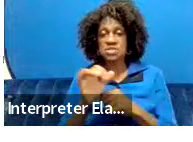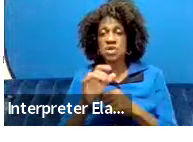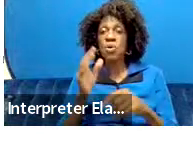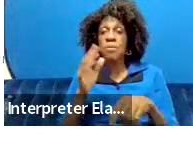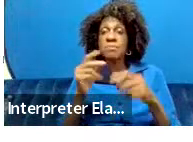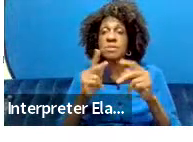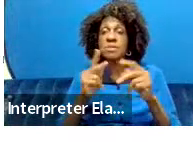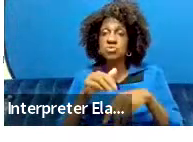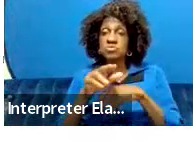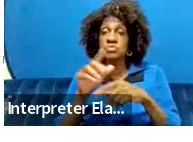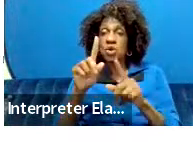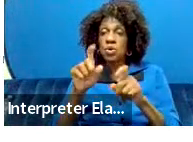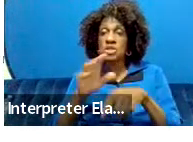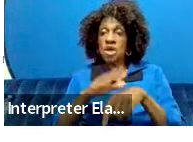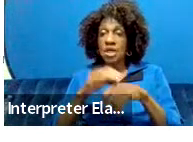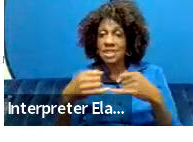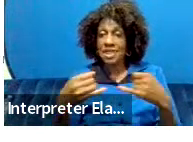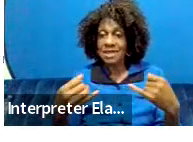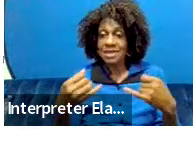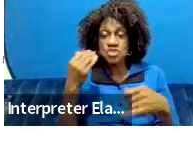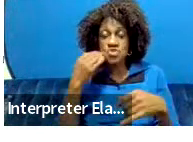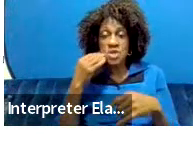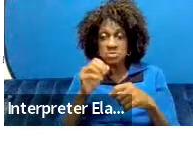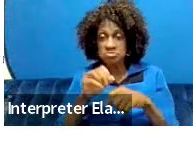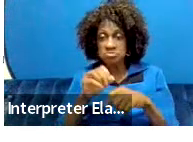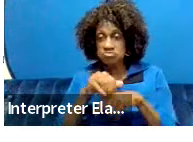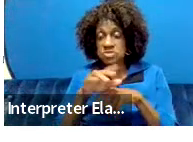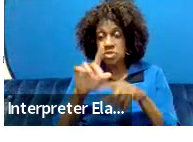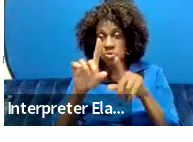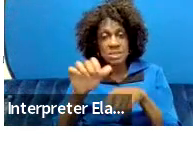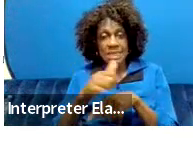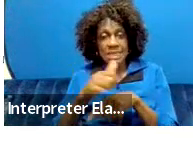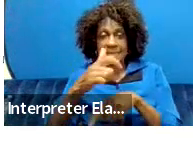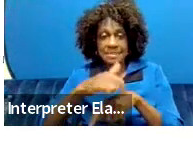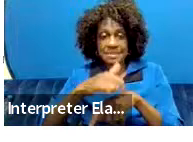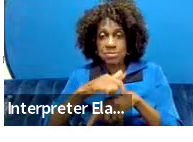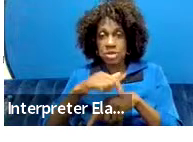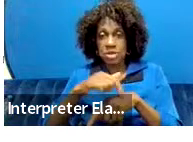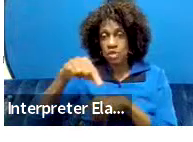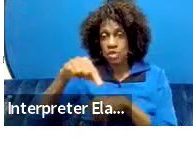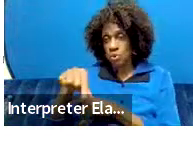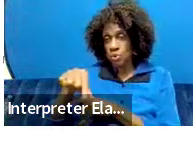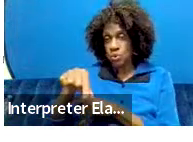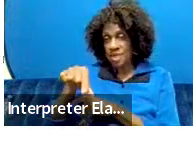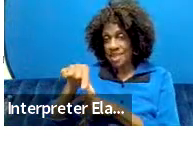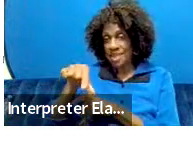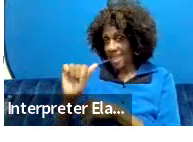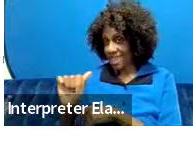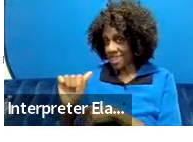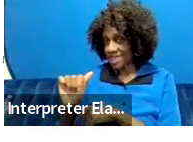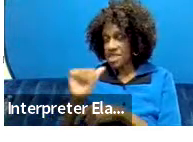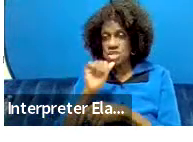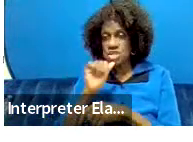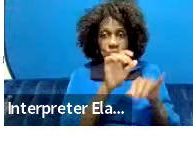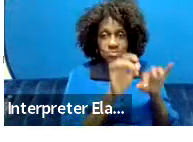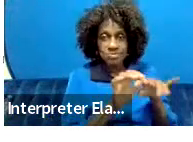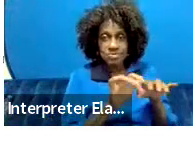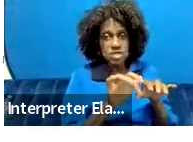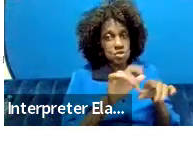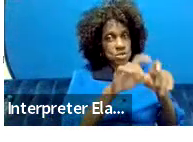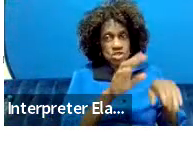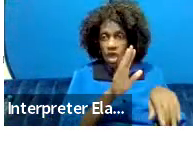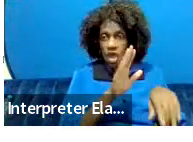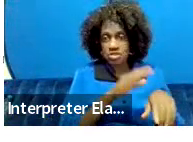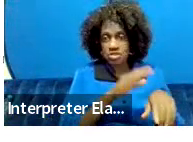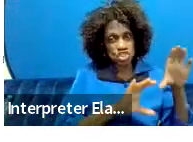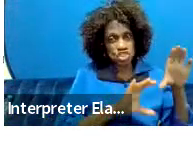online. You can submit your questions during any time in the session in the Q&A area. Please do not submit your questions in the chat area.